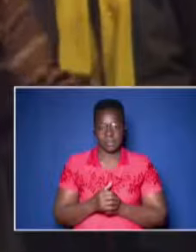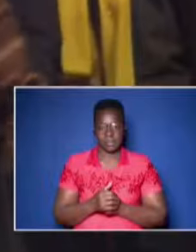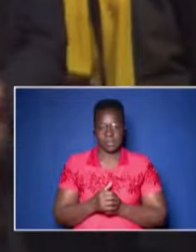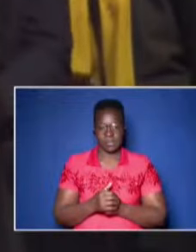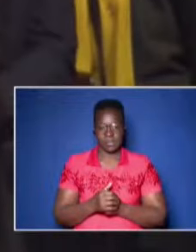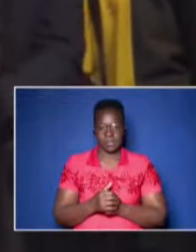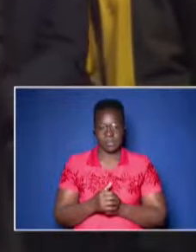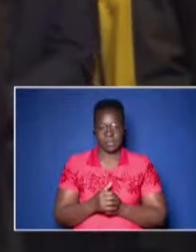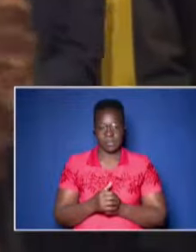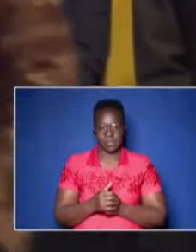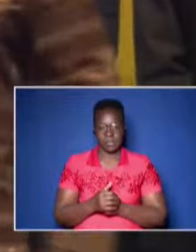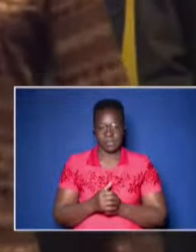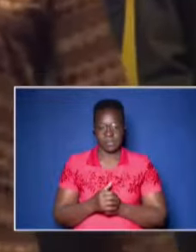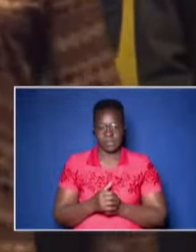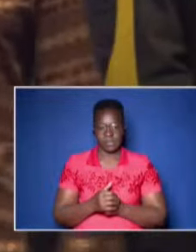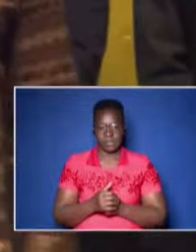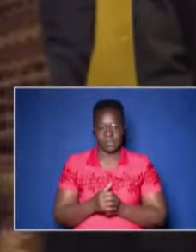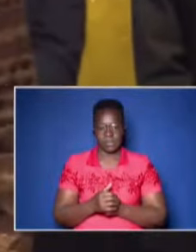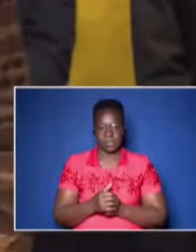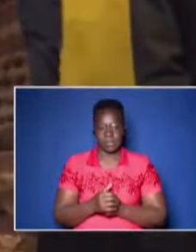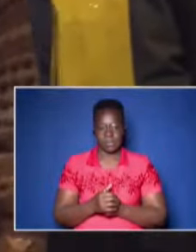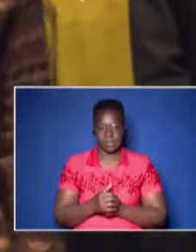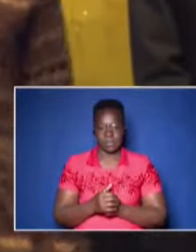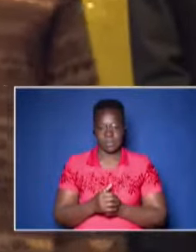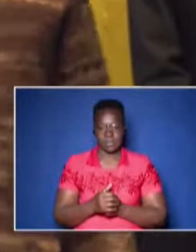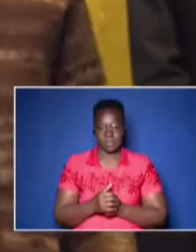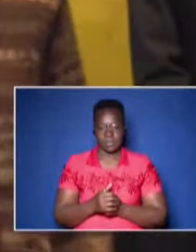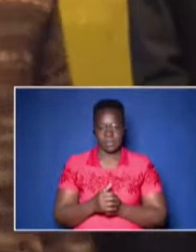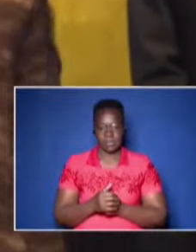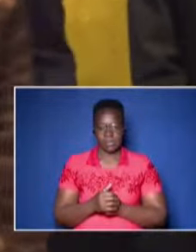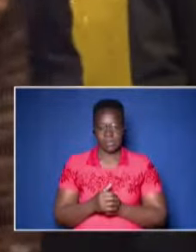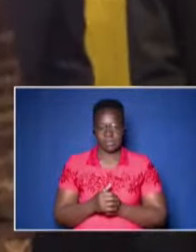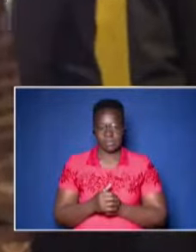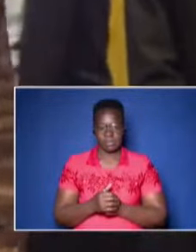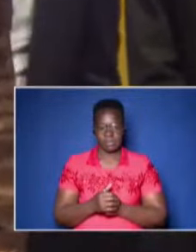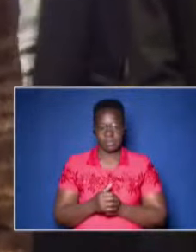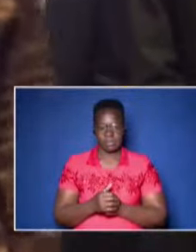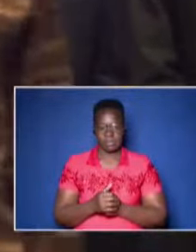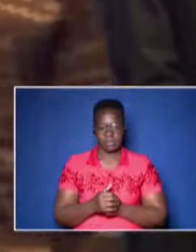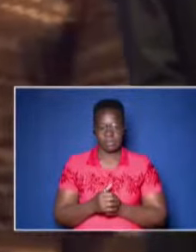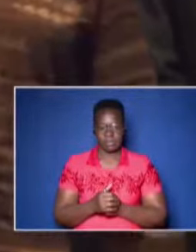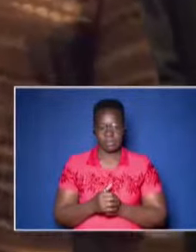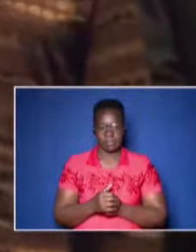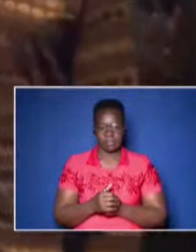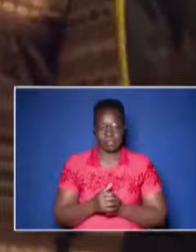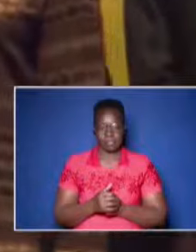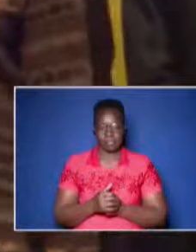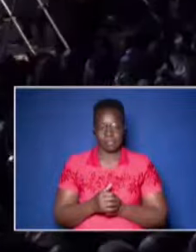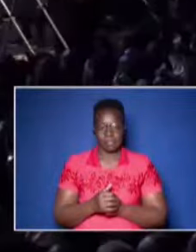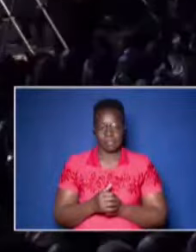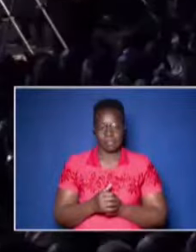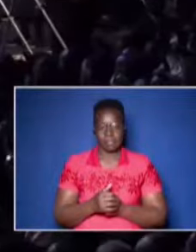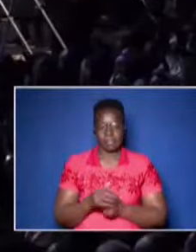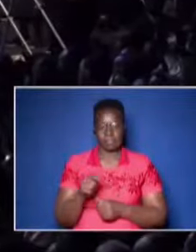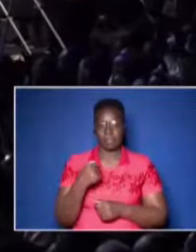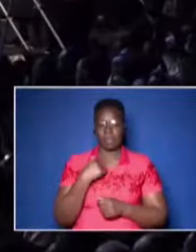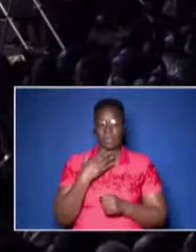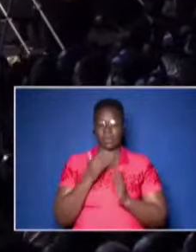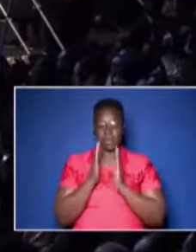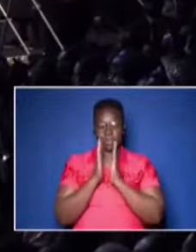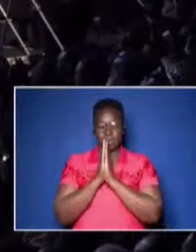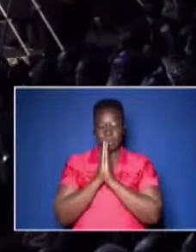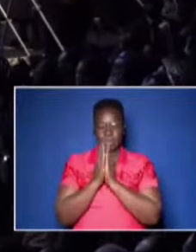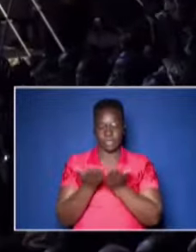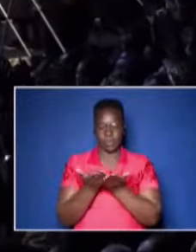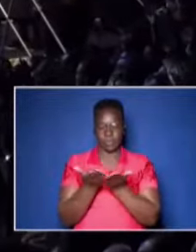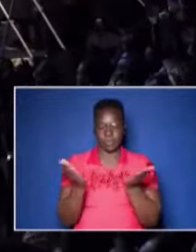and yeah he said we needed to do the meeting here I'm going to pray for